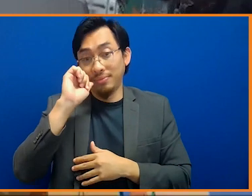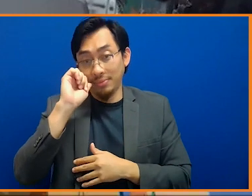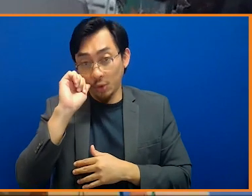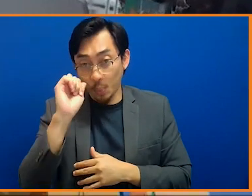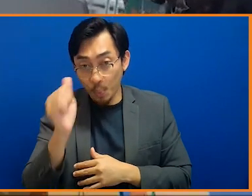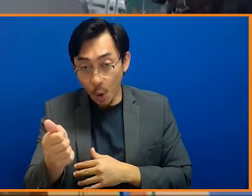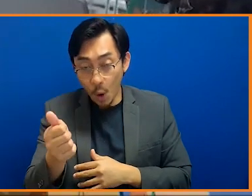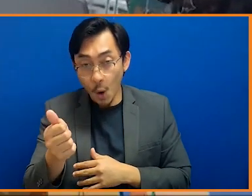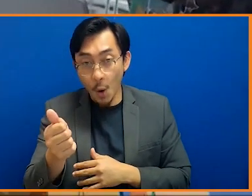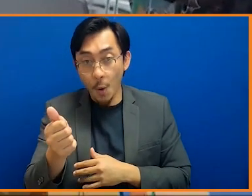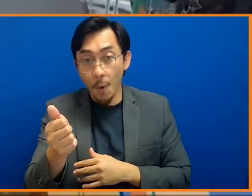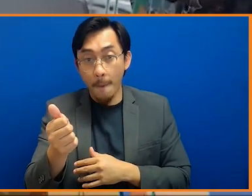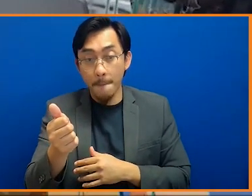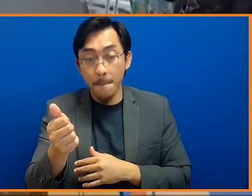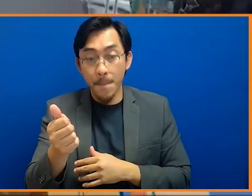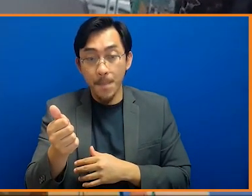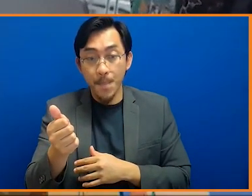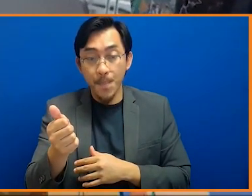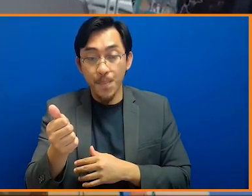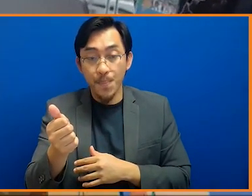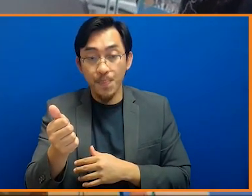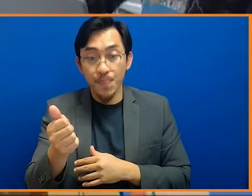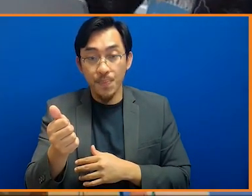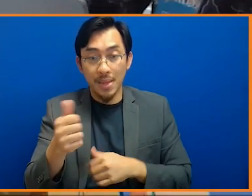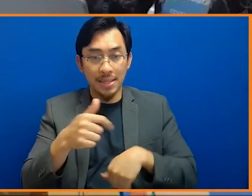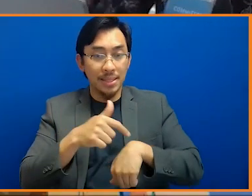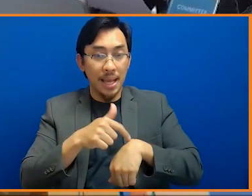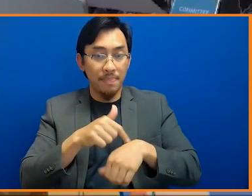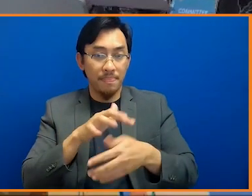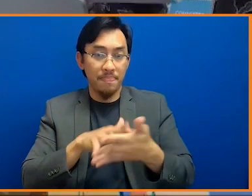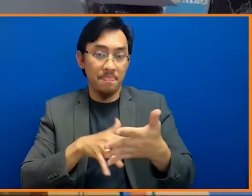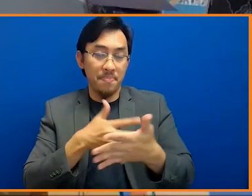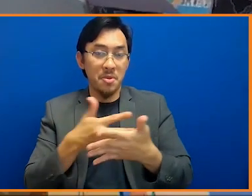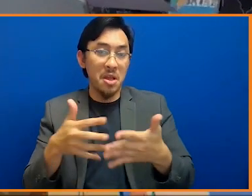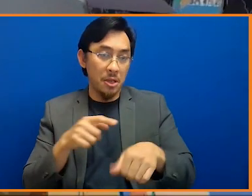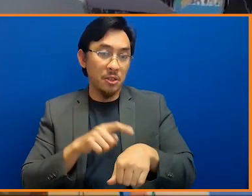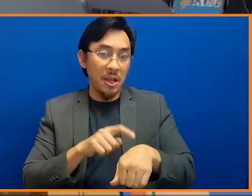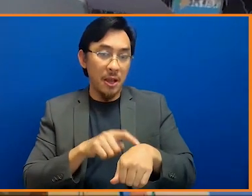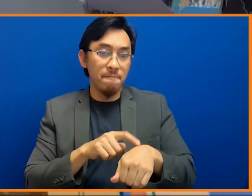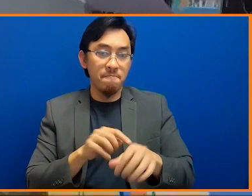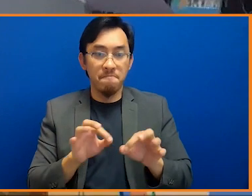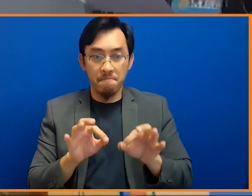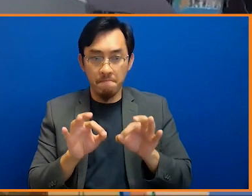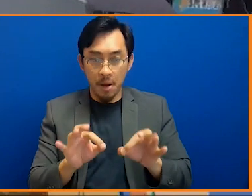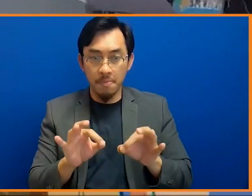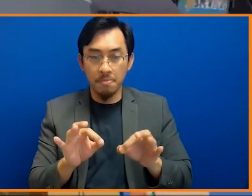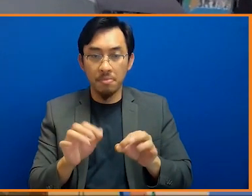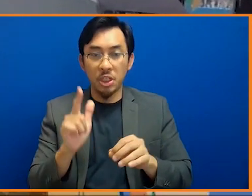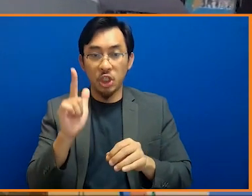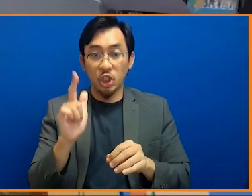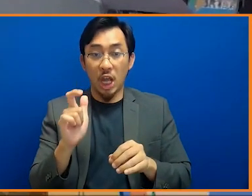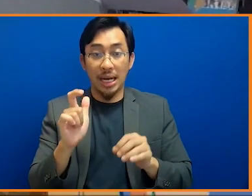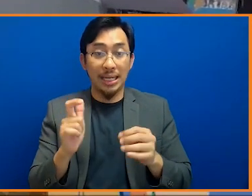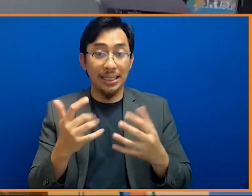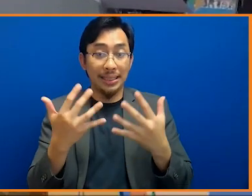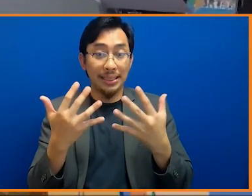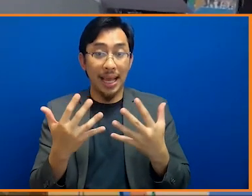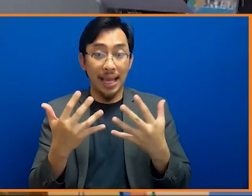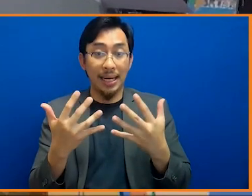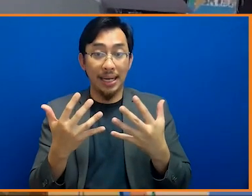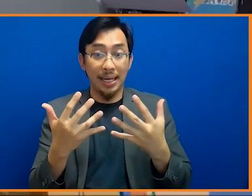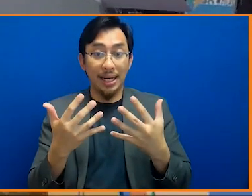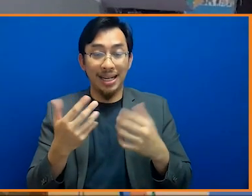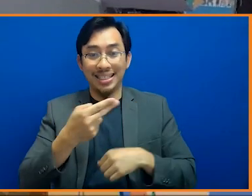then for tomorrow schedule, it will be on time. We will start at